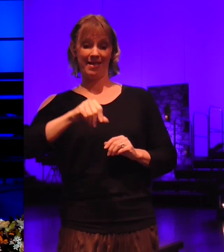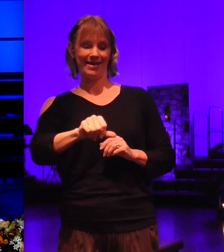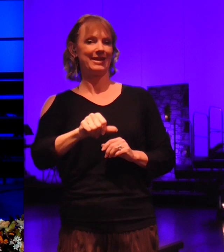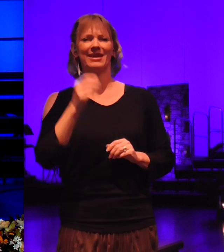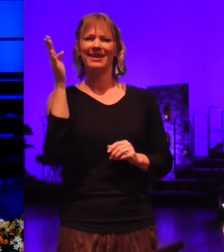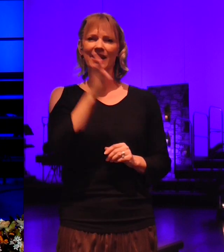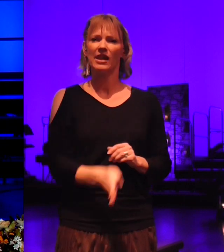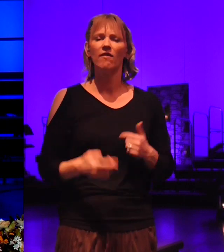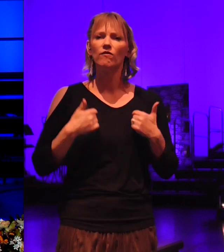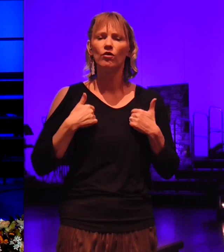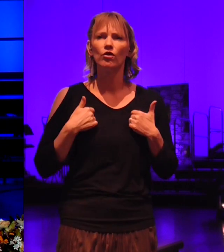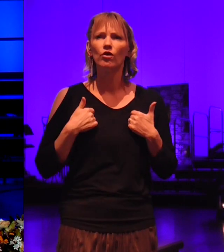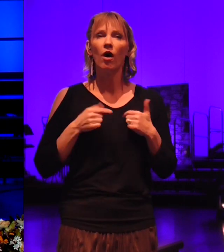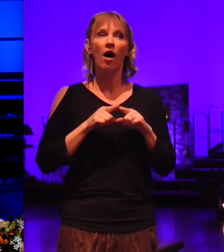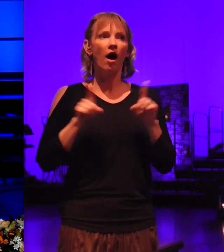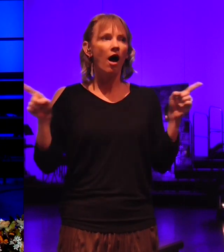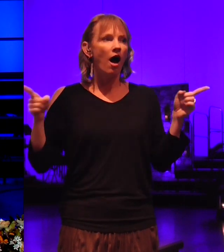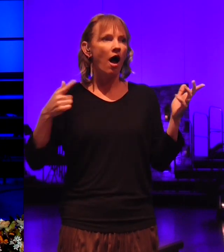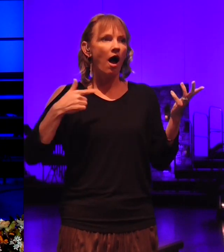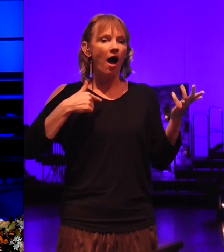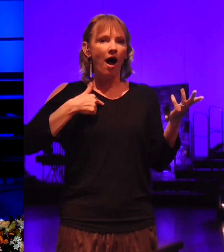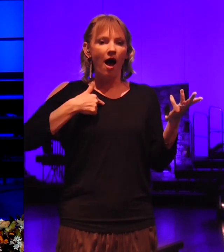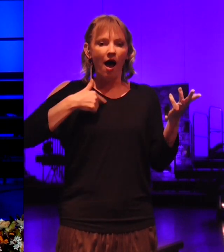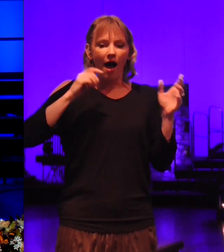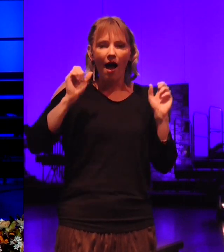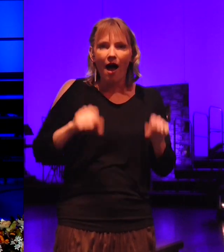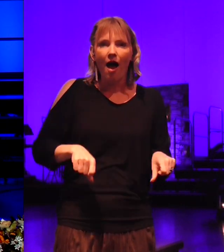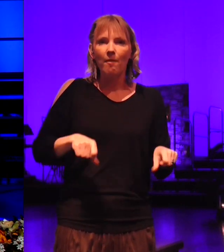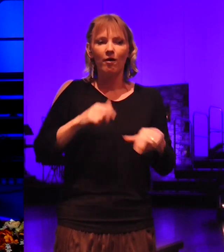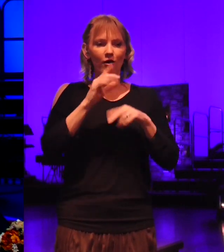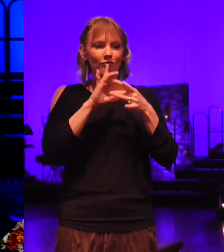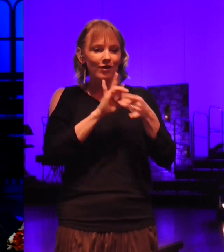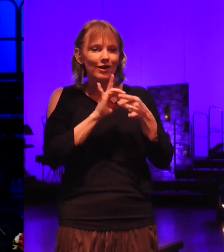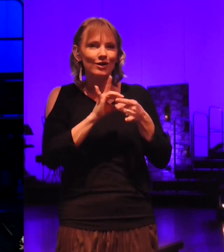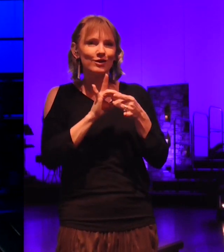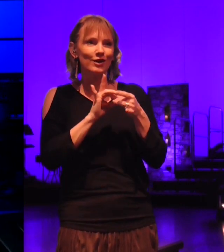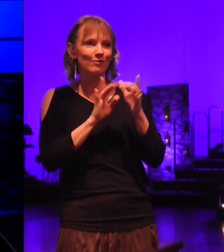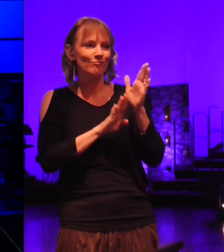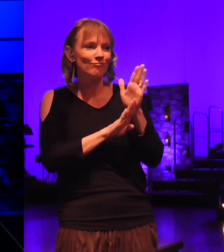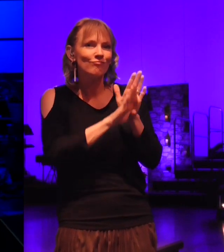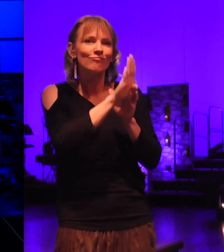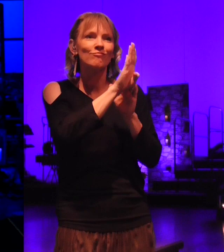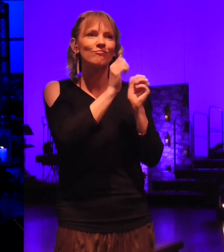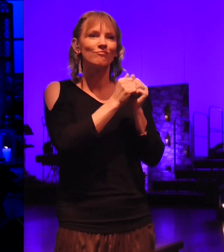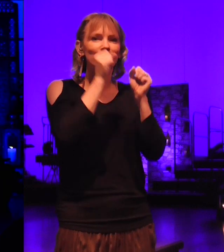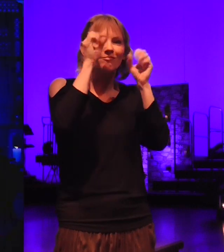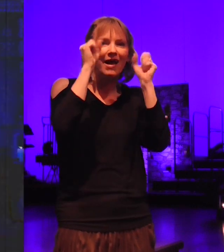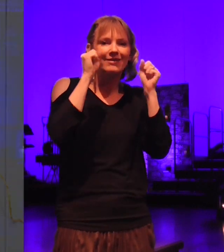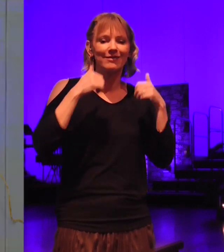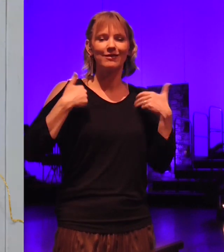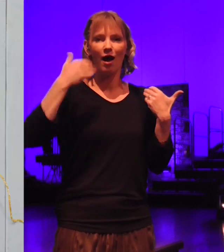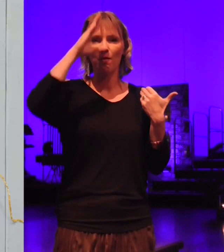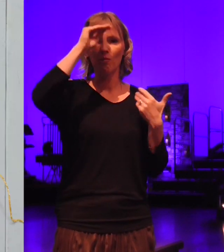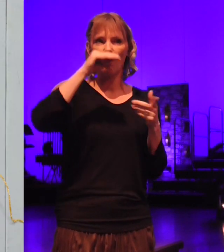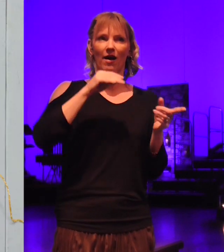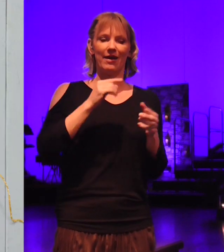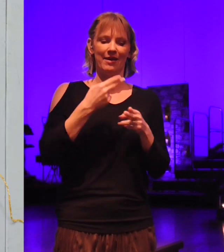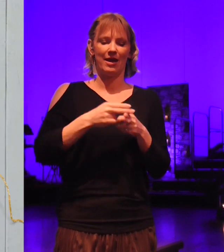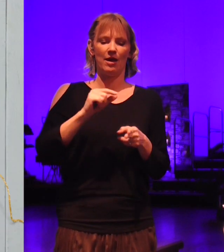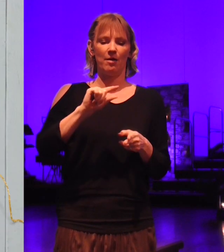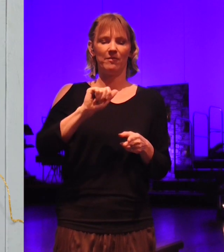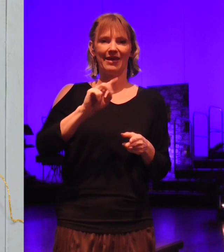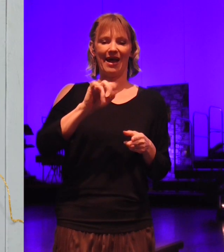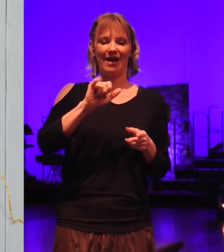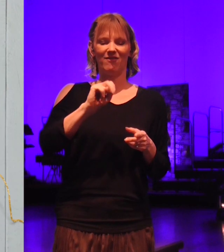And yet I got to build a relationship with an incredible young boy named Gavin when he was 5 years old, who just happened